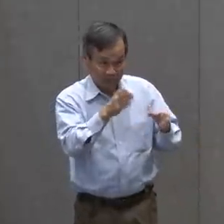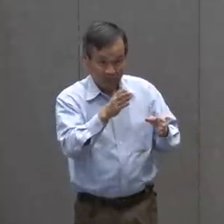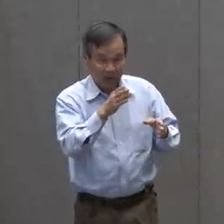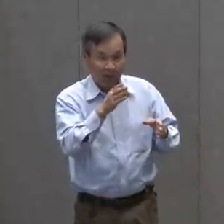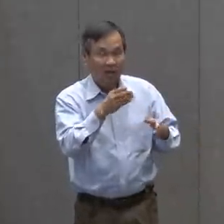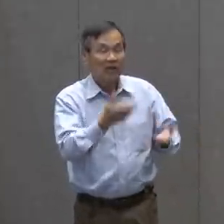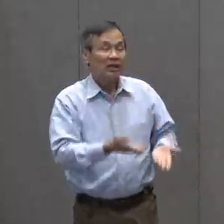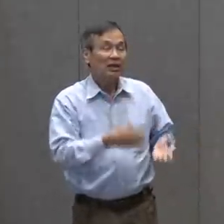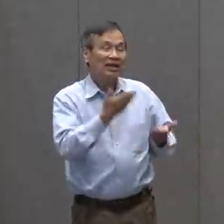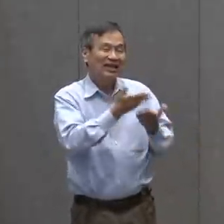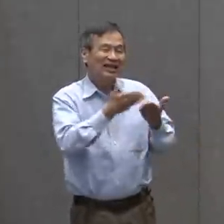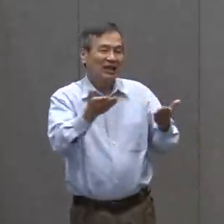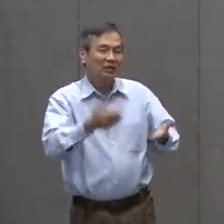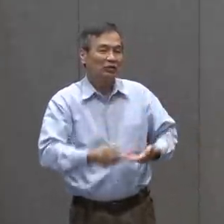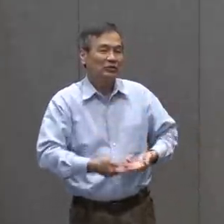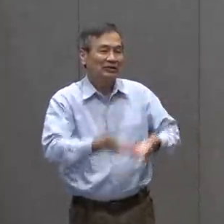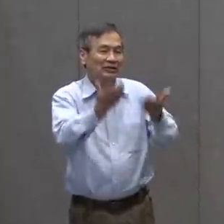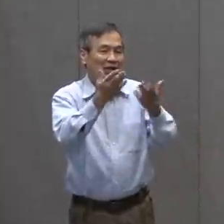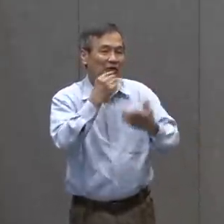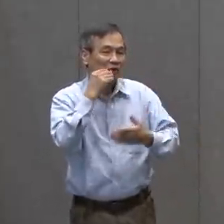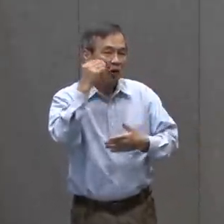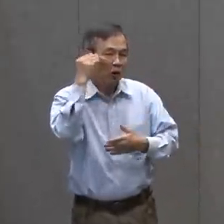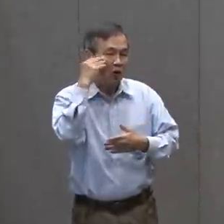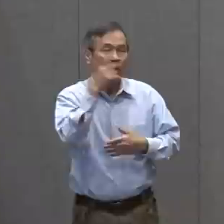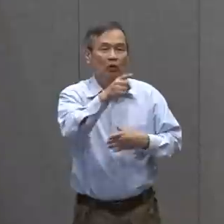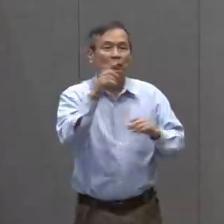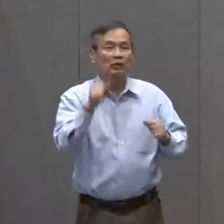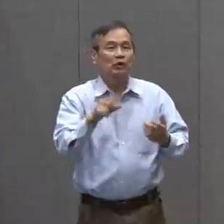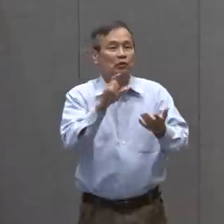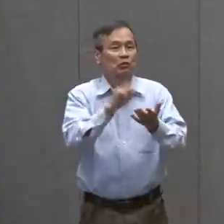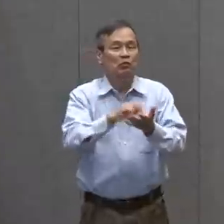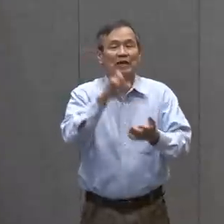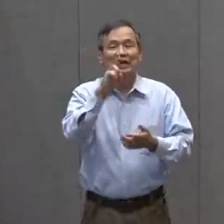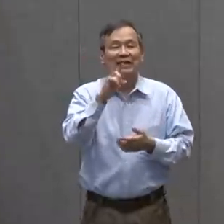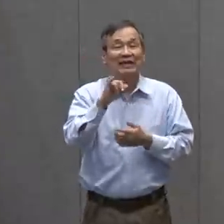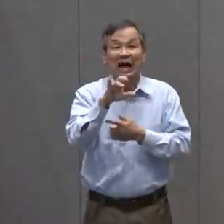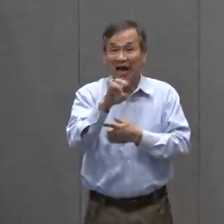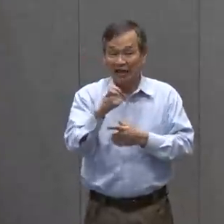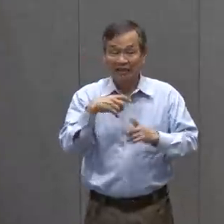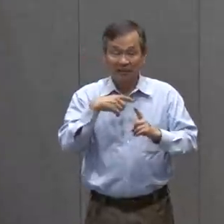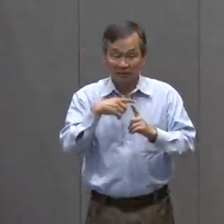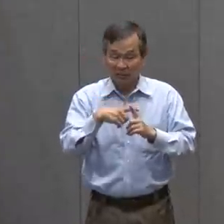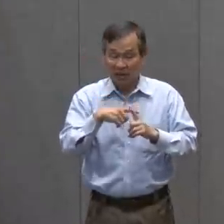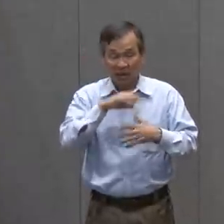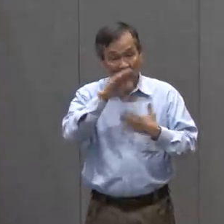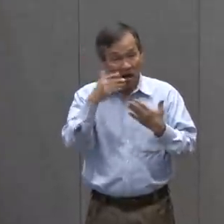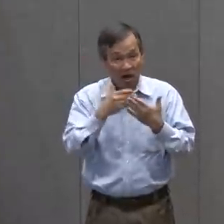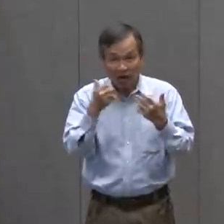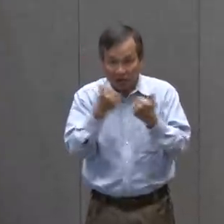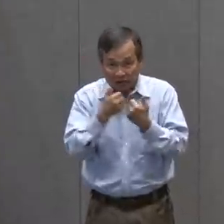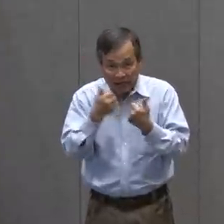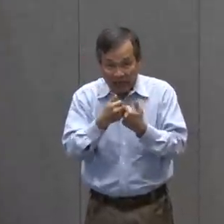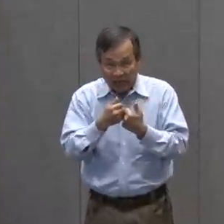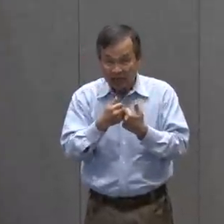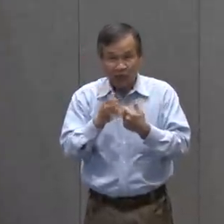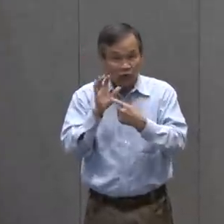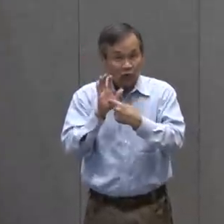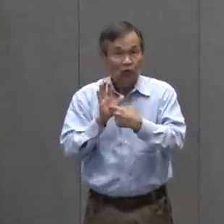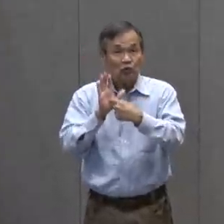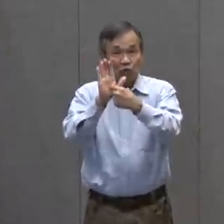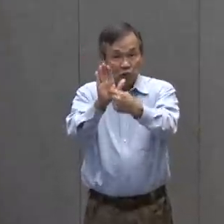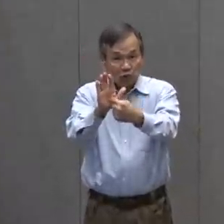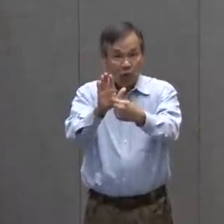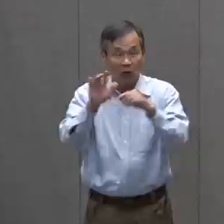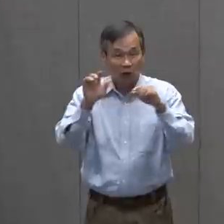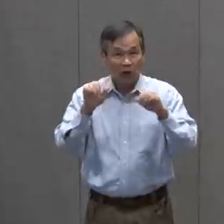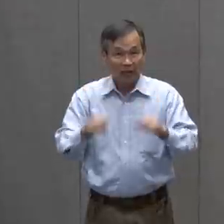coming home, not only will there be a dice template that you can make, but all of these games that we are providing for you will also